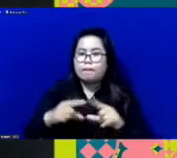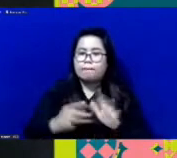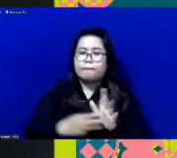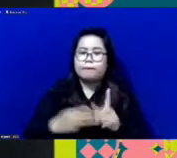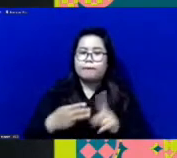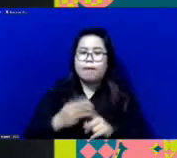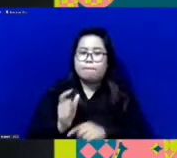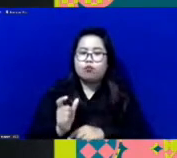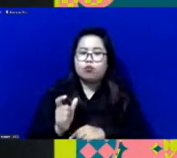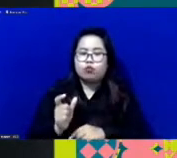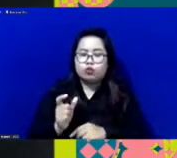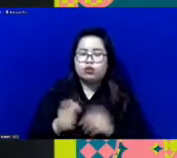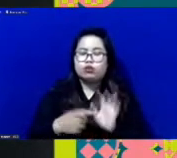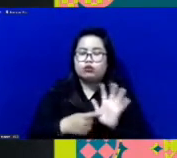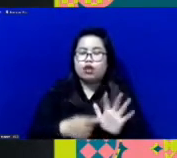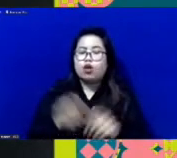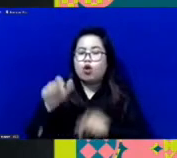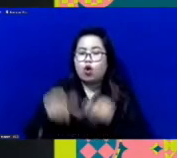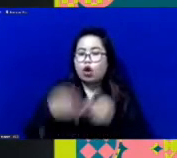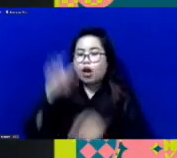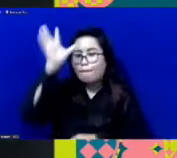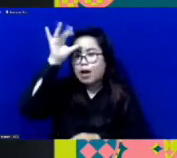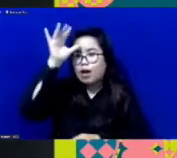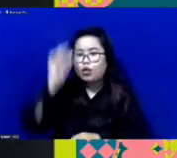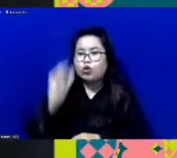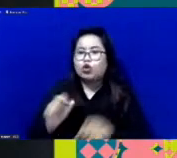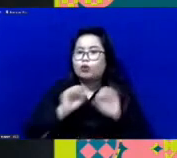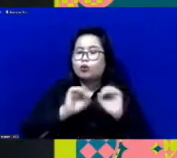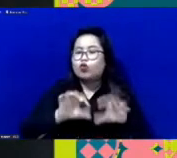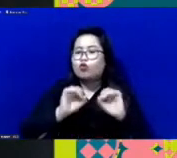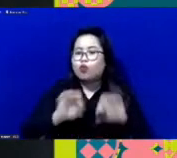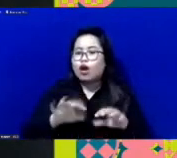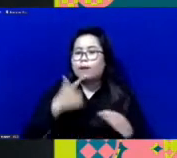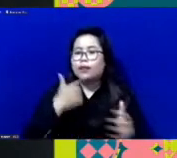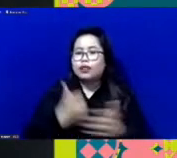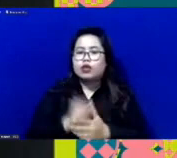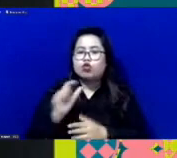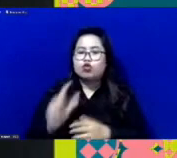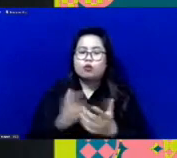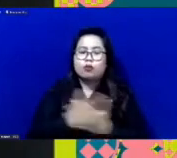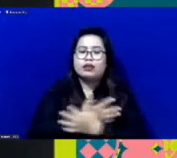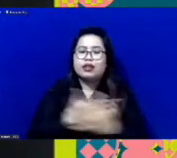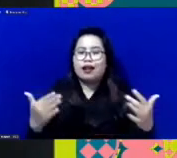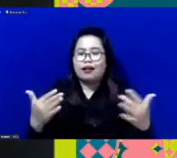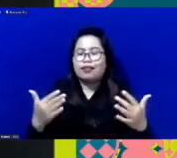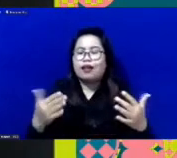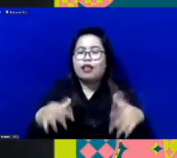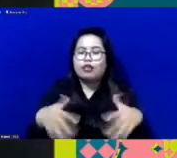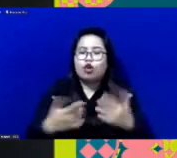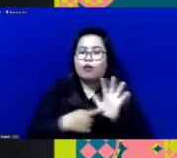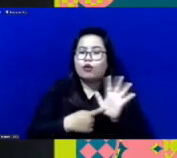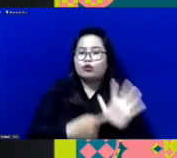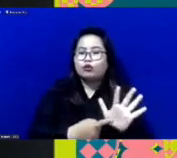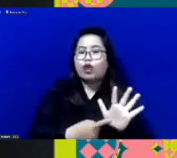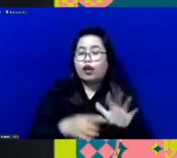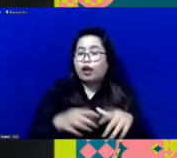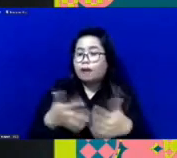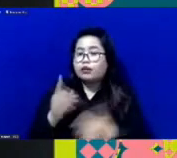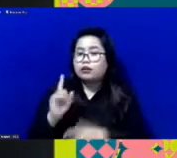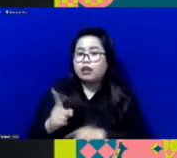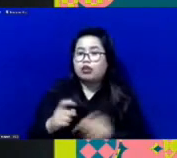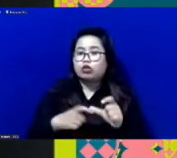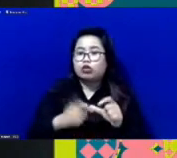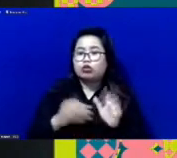the society and also symbolize important value in religion and social life, which in harmony